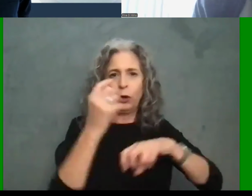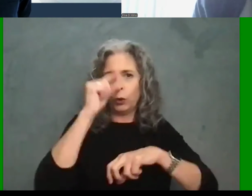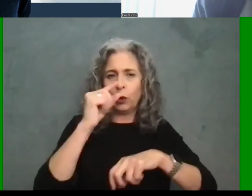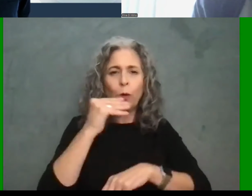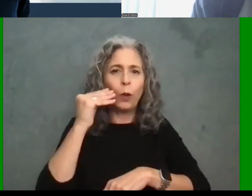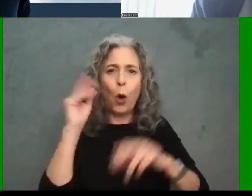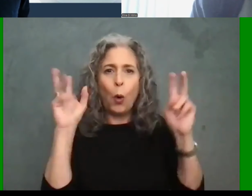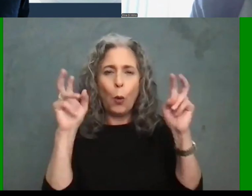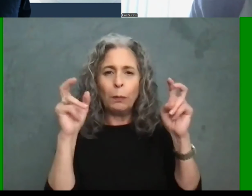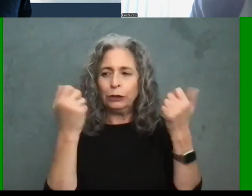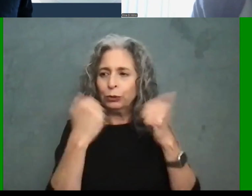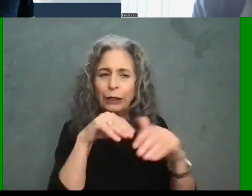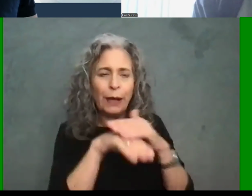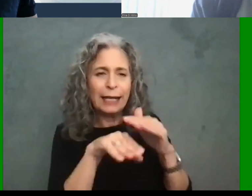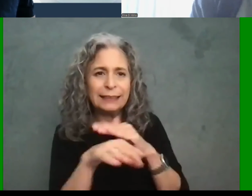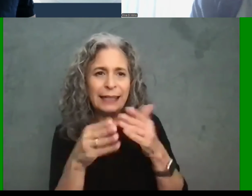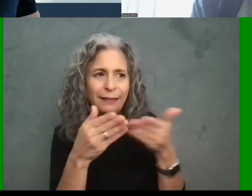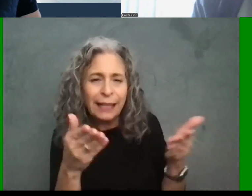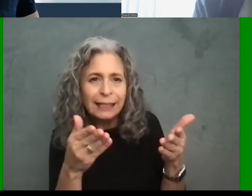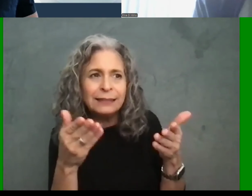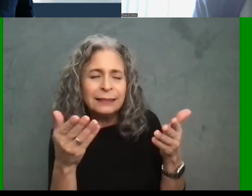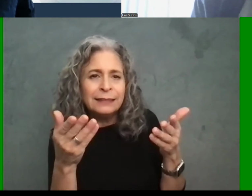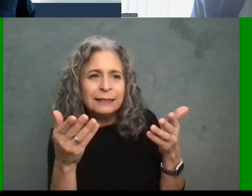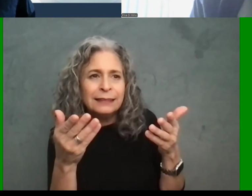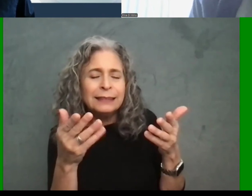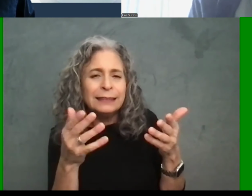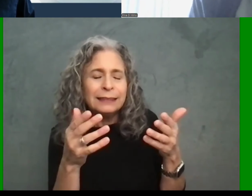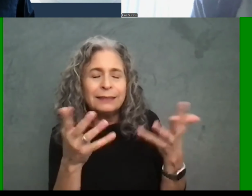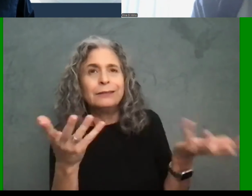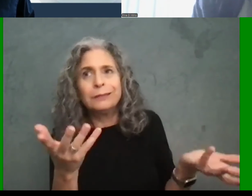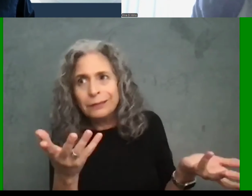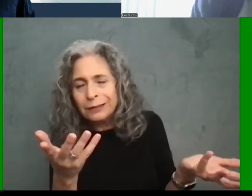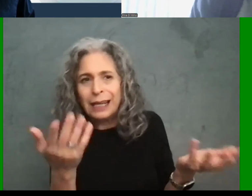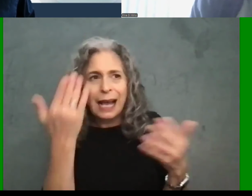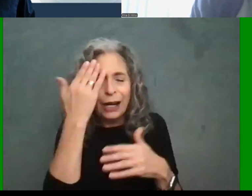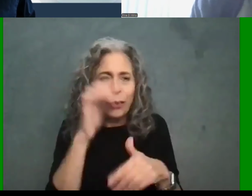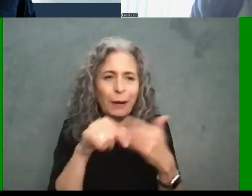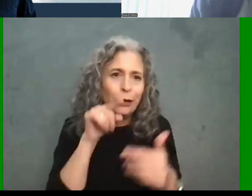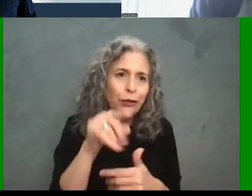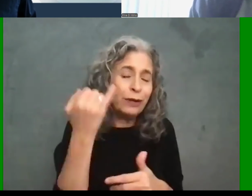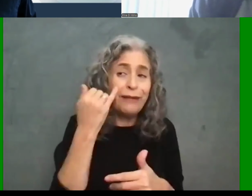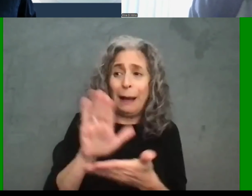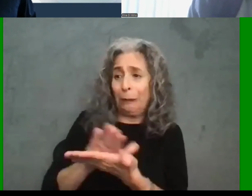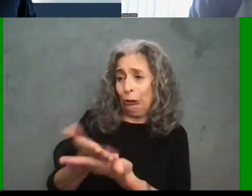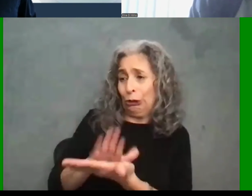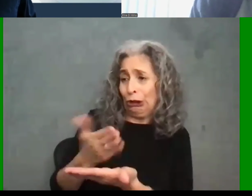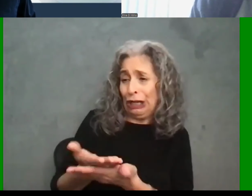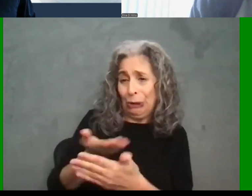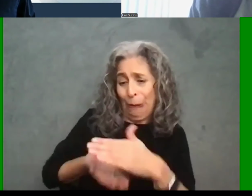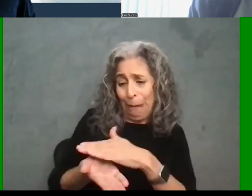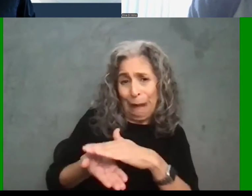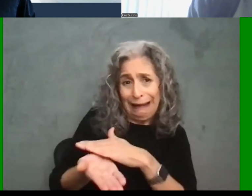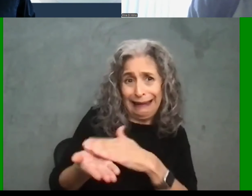and access these things to some greater degree, right? Which I don't know about you guys, but if I'm cooking or baking or